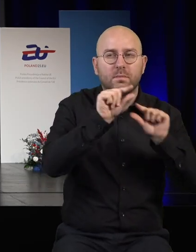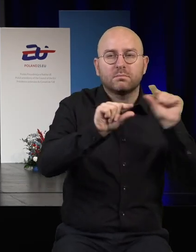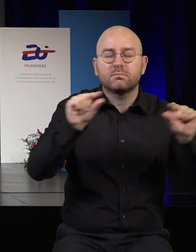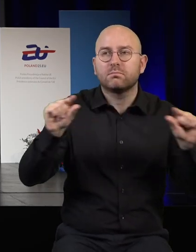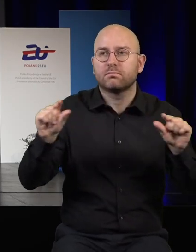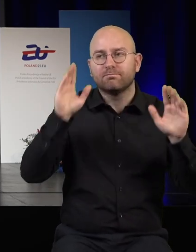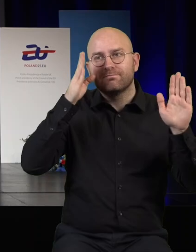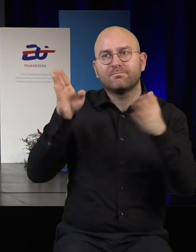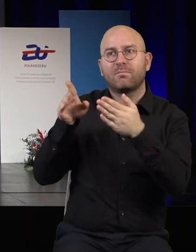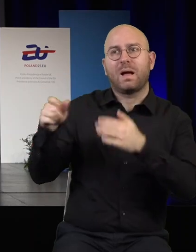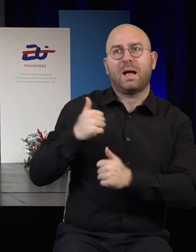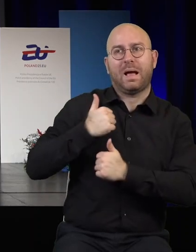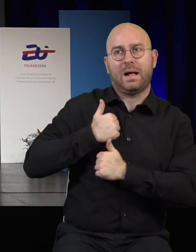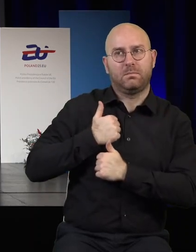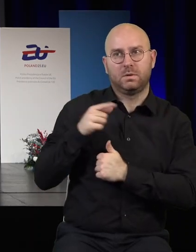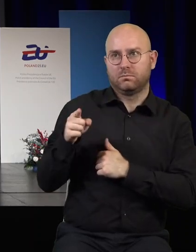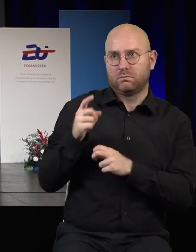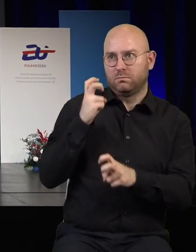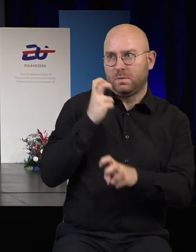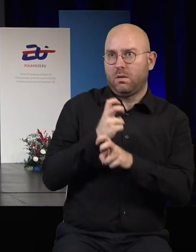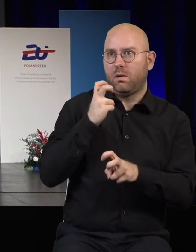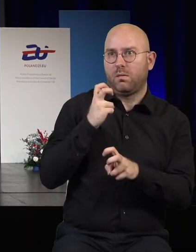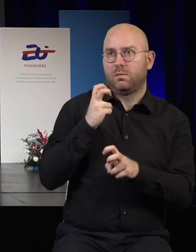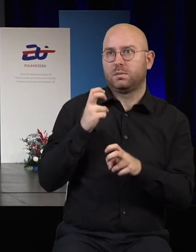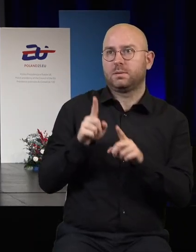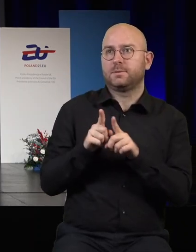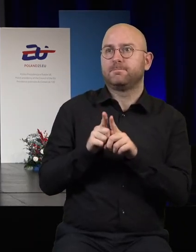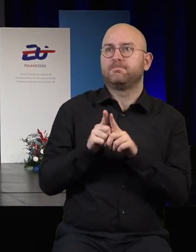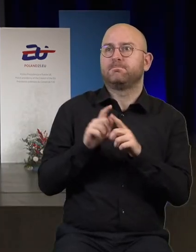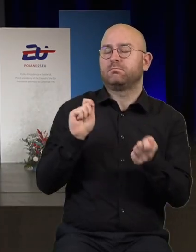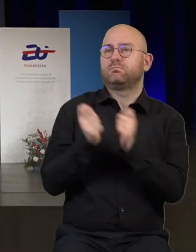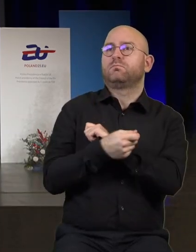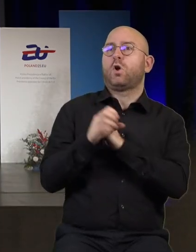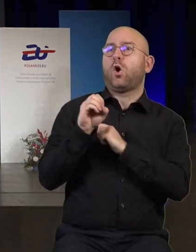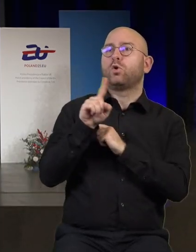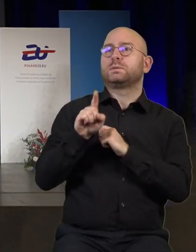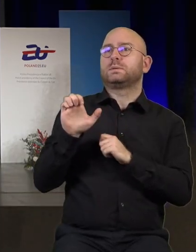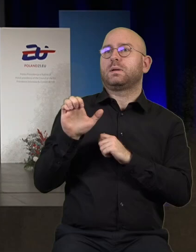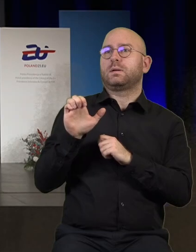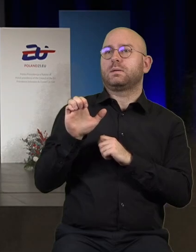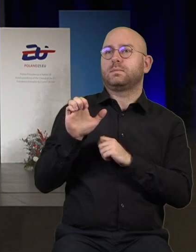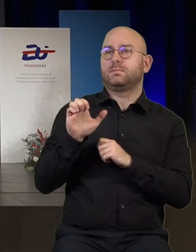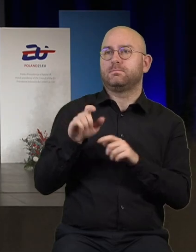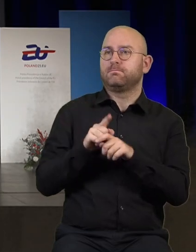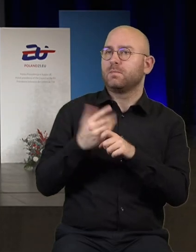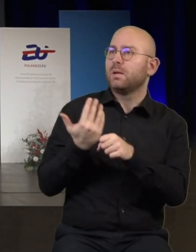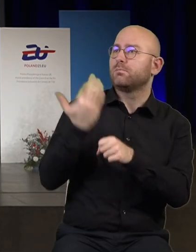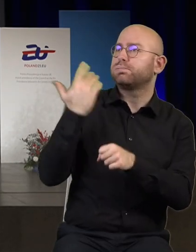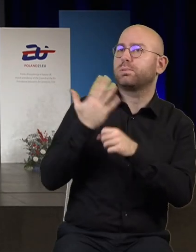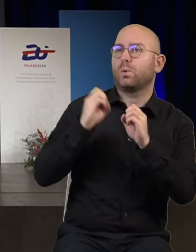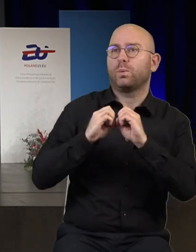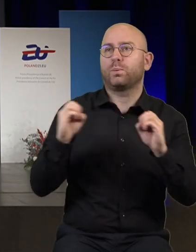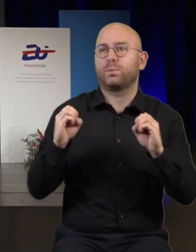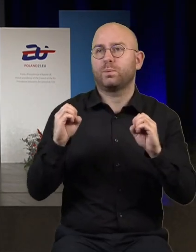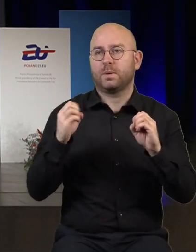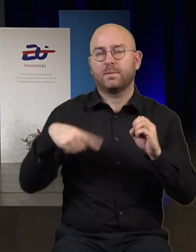renewable energy. But that does not mean that studies are ongoing. Research is ongoing. But it's a slow process. This